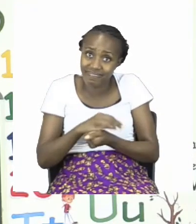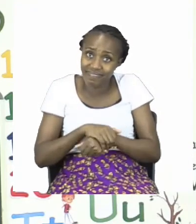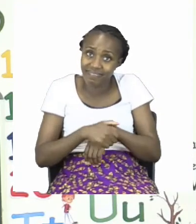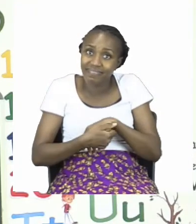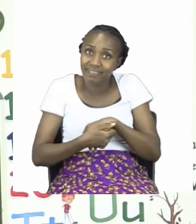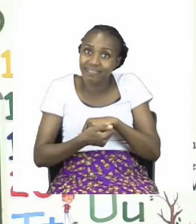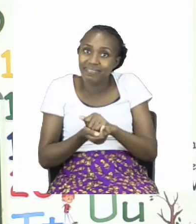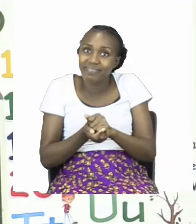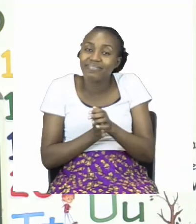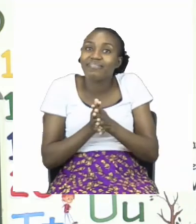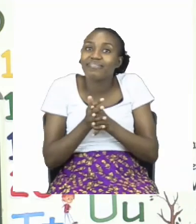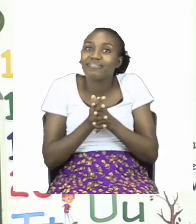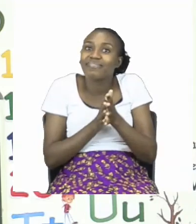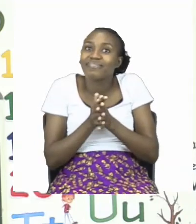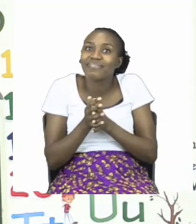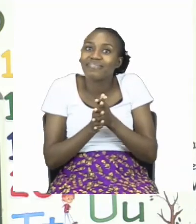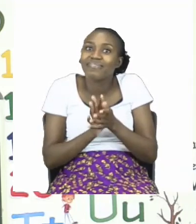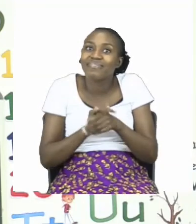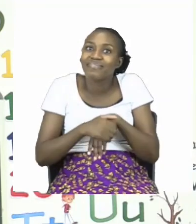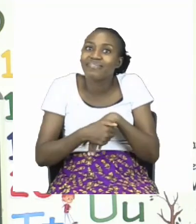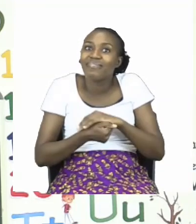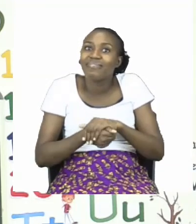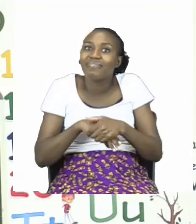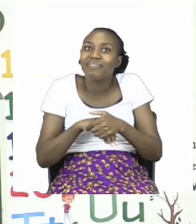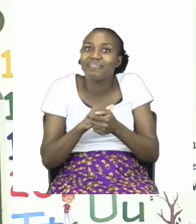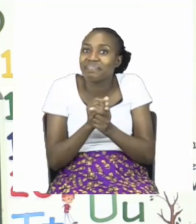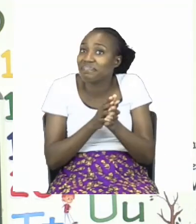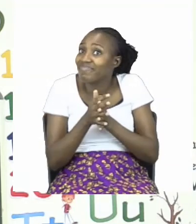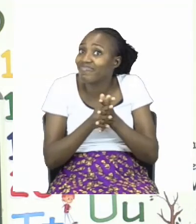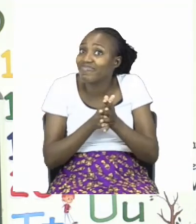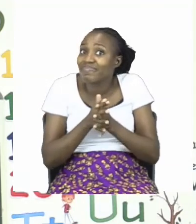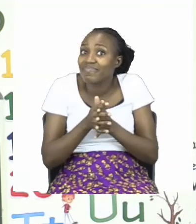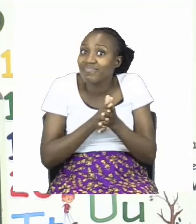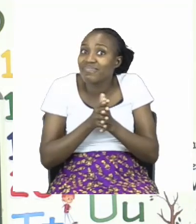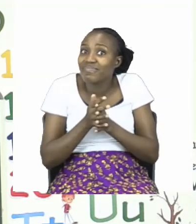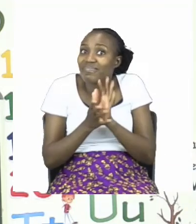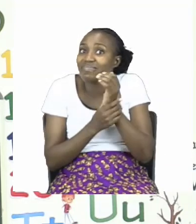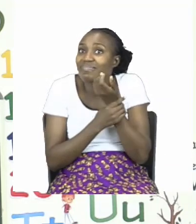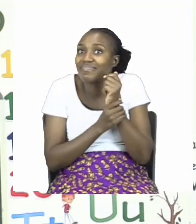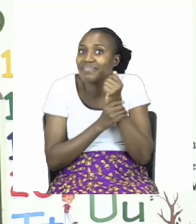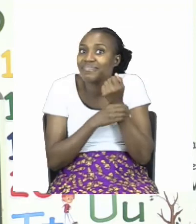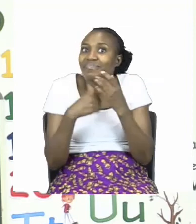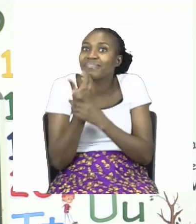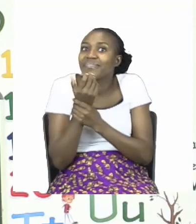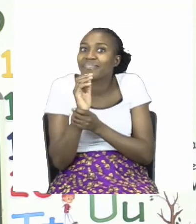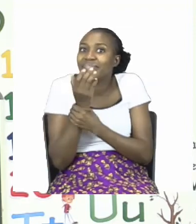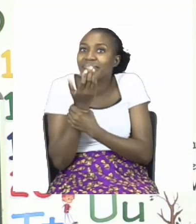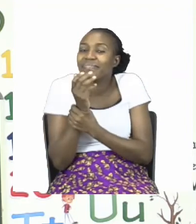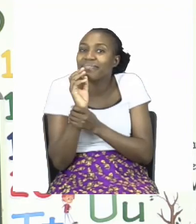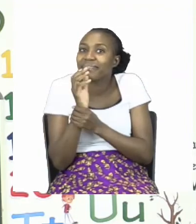hands, around our hands, in between our fingers, on our wrists, and